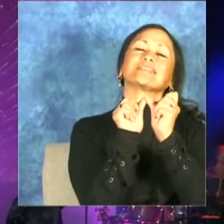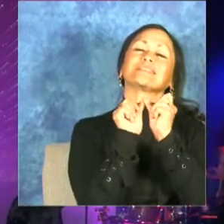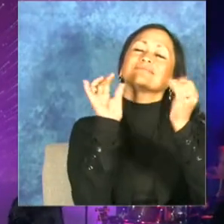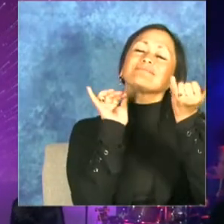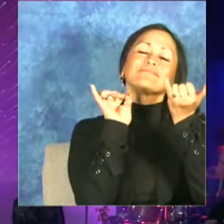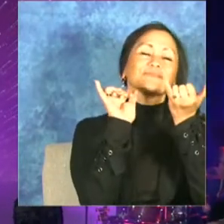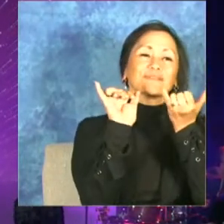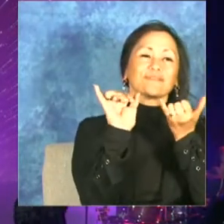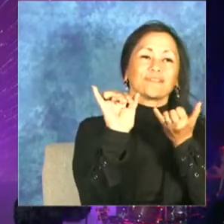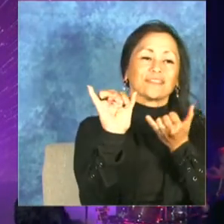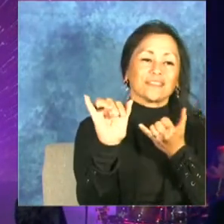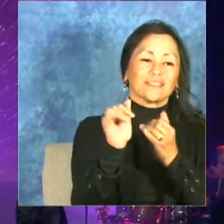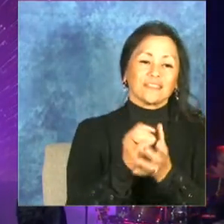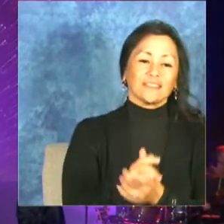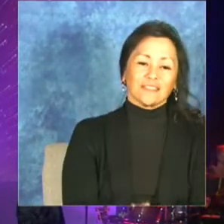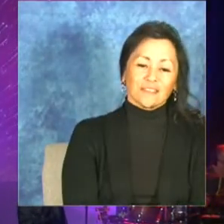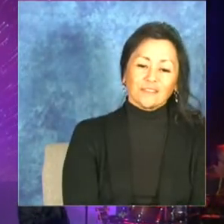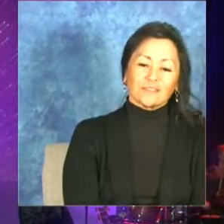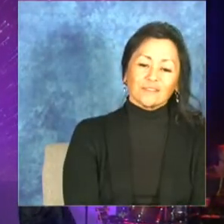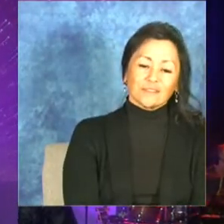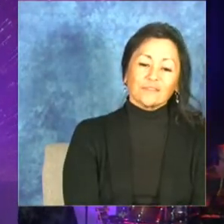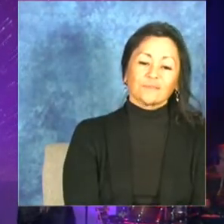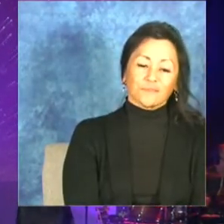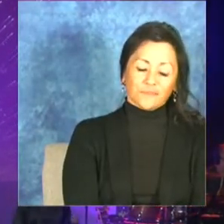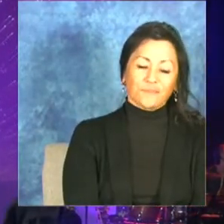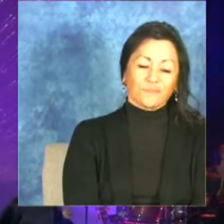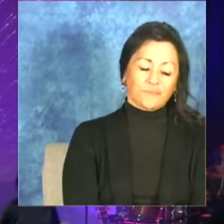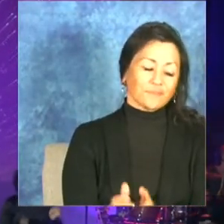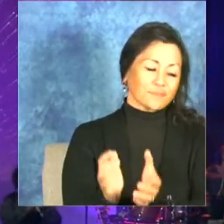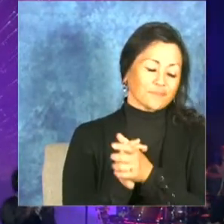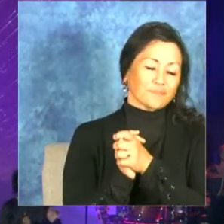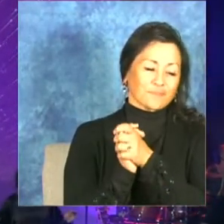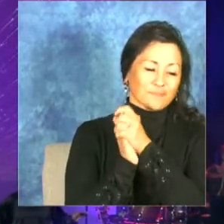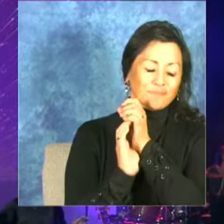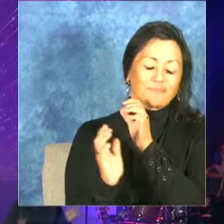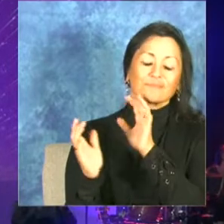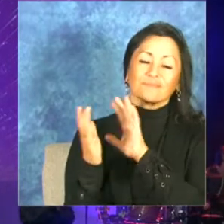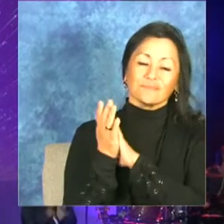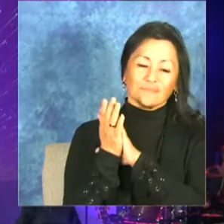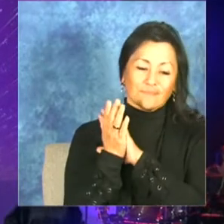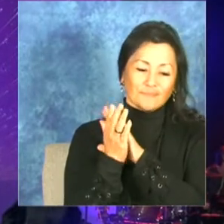love never fails.